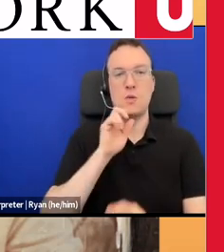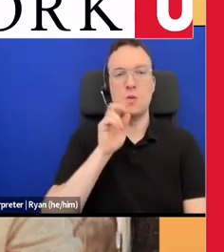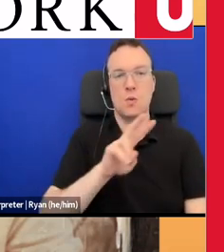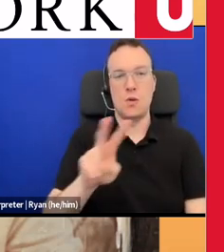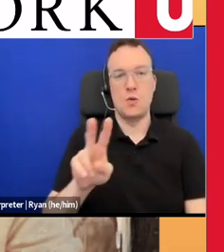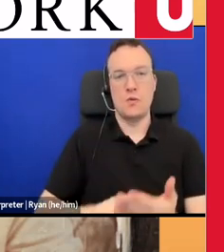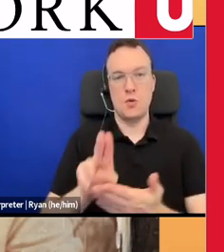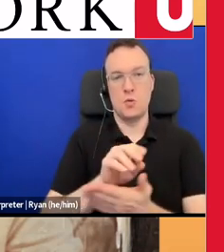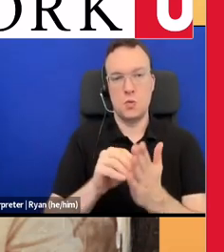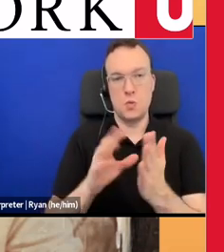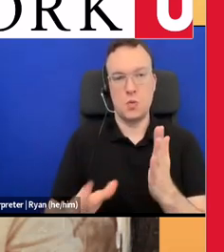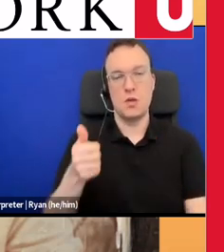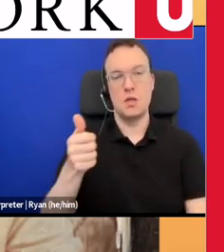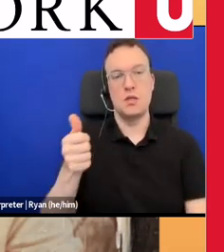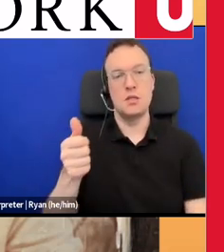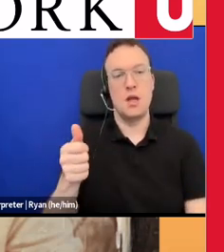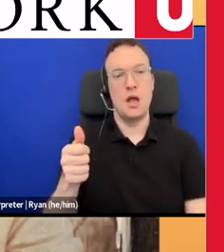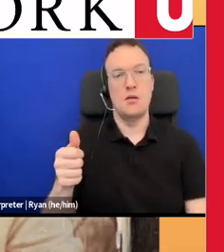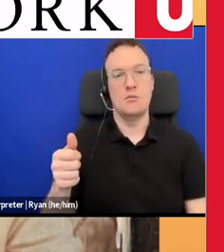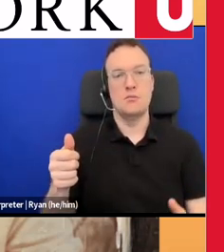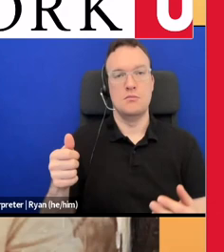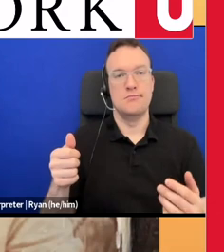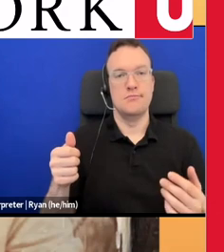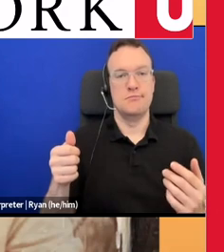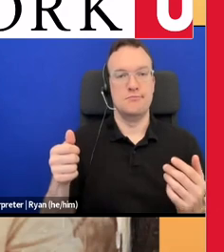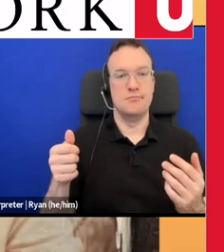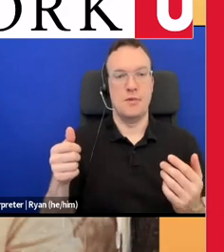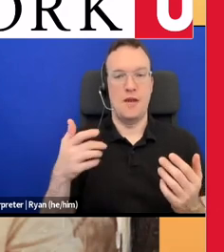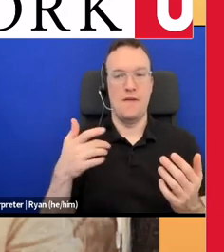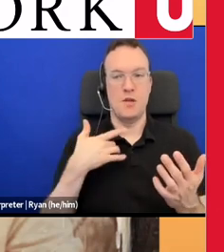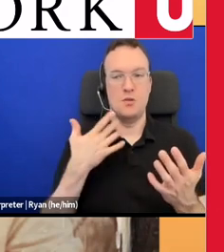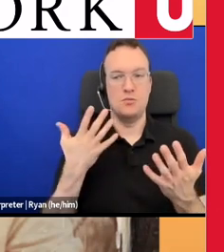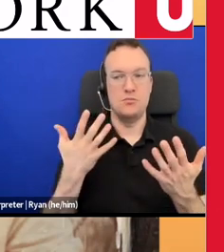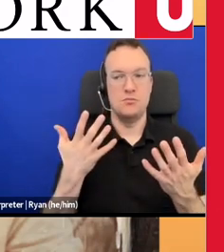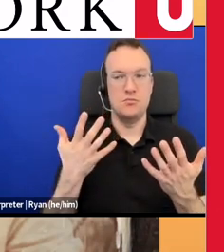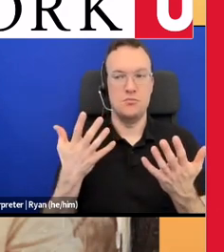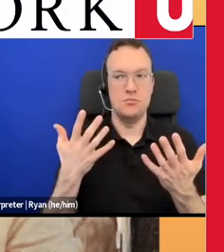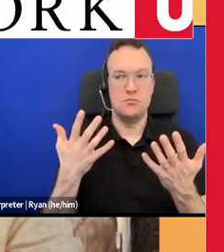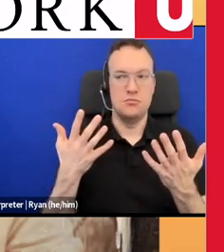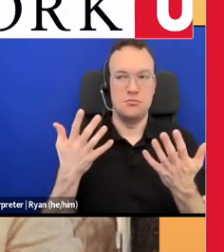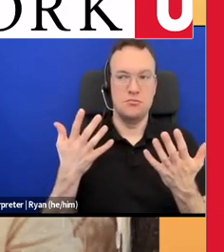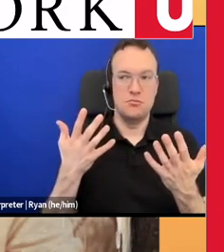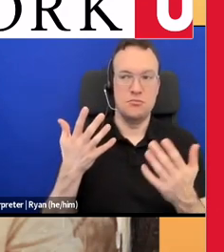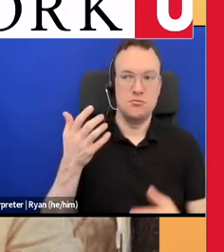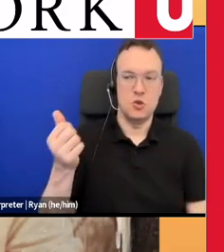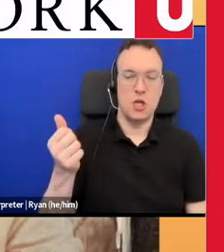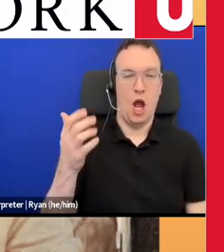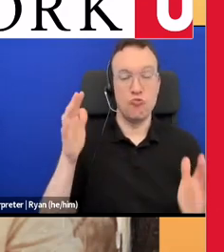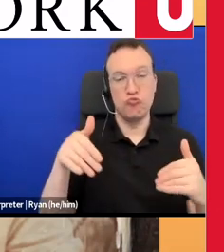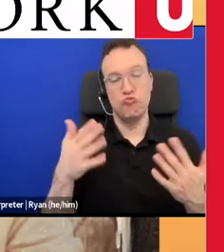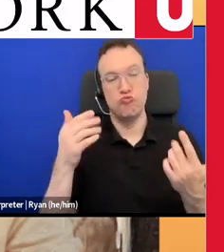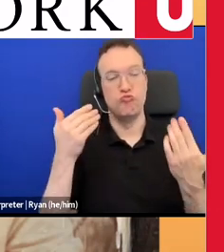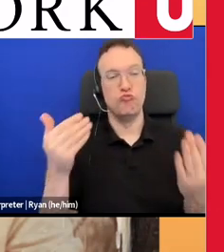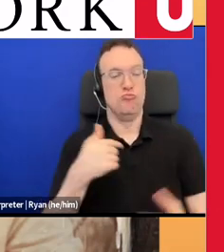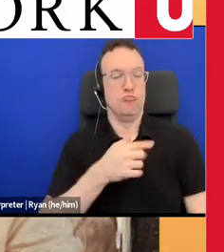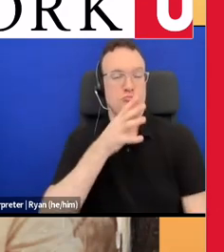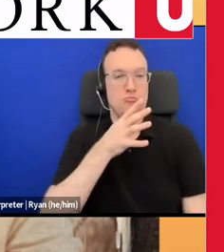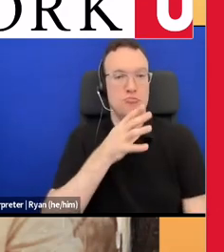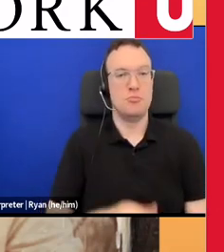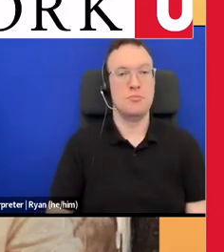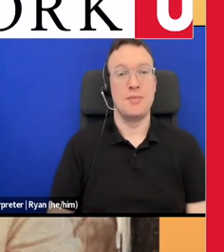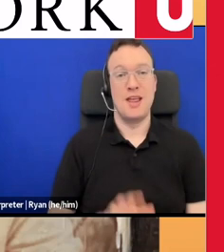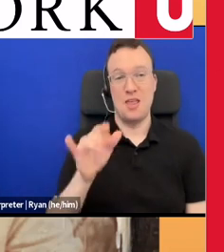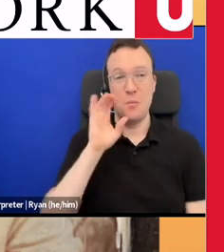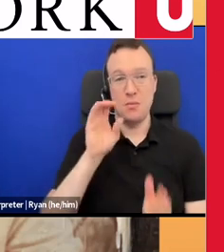university student, she was ambivalent about, I suspect. Yet in the moment capturing this photograph, we were one,